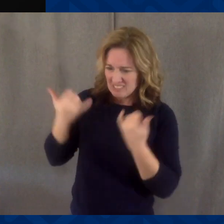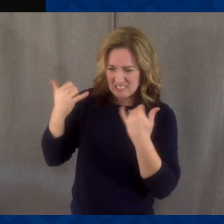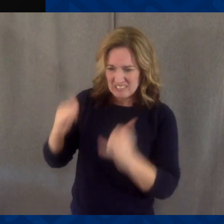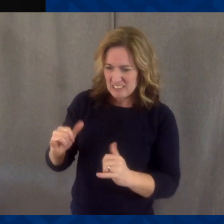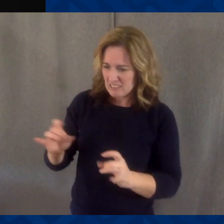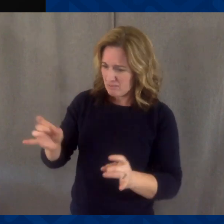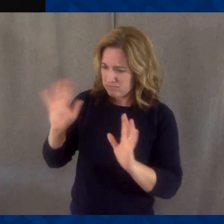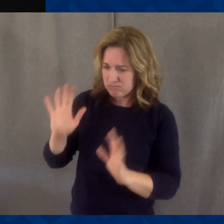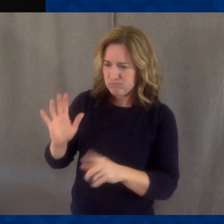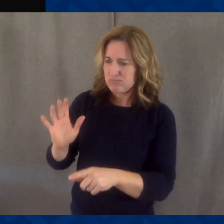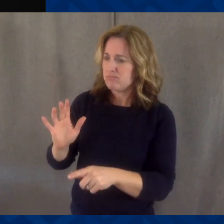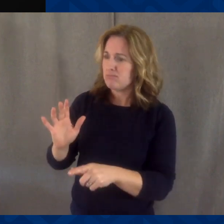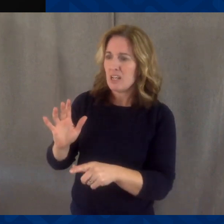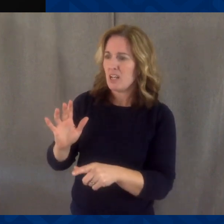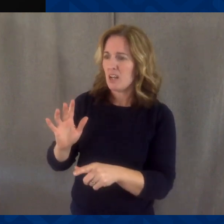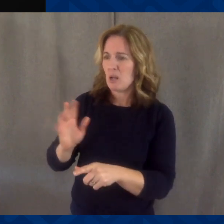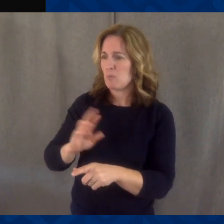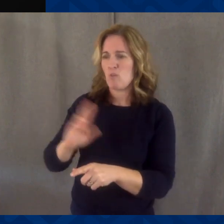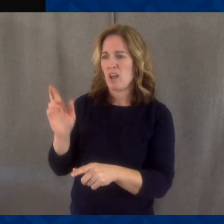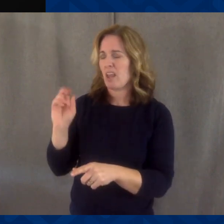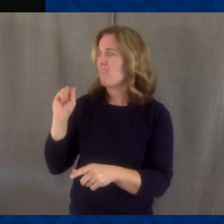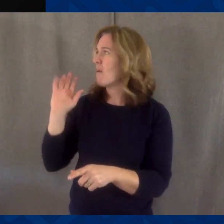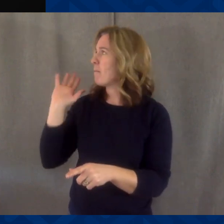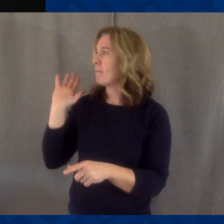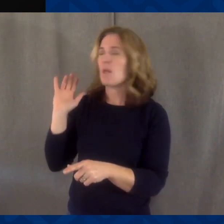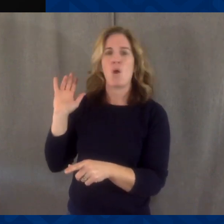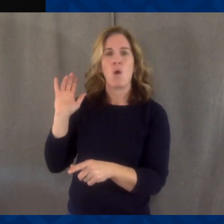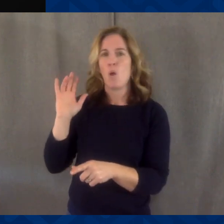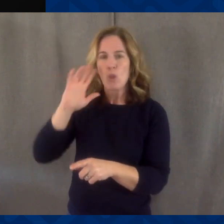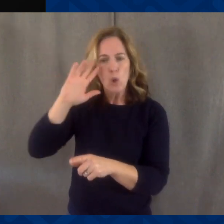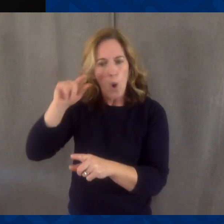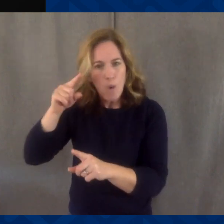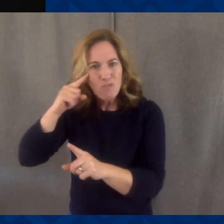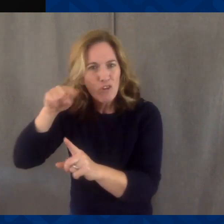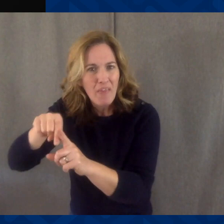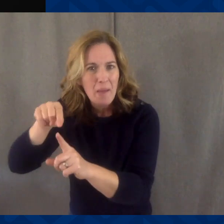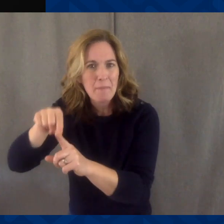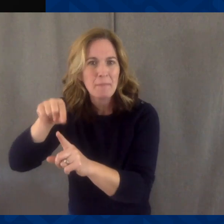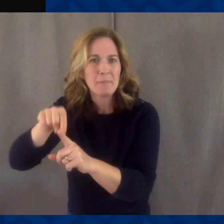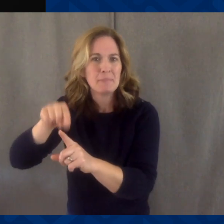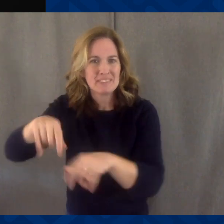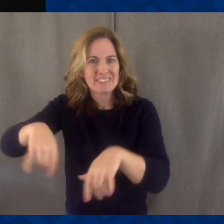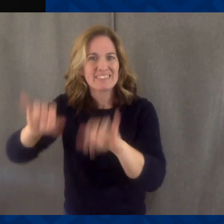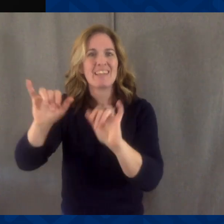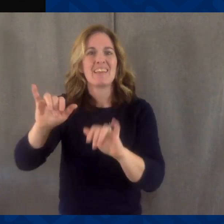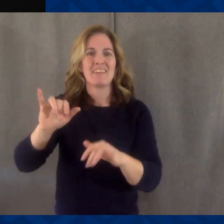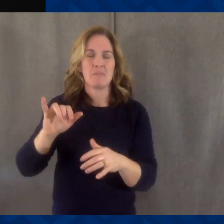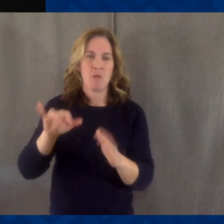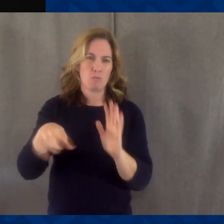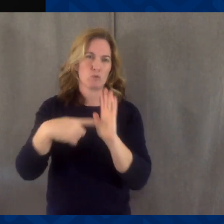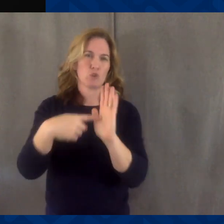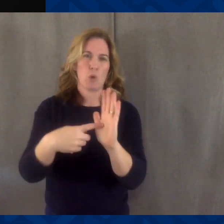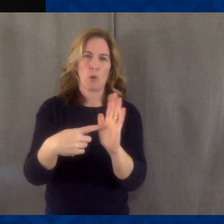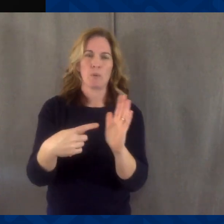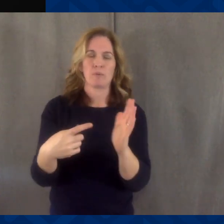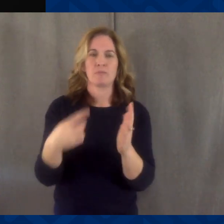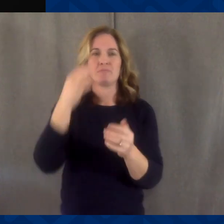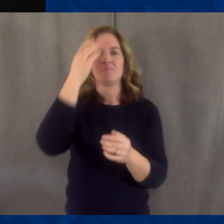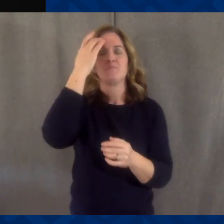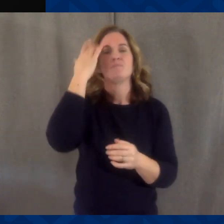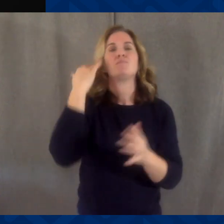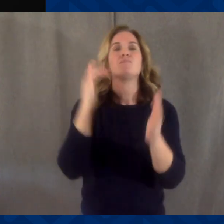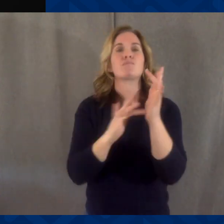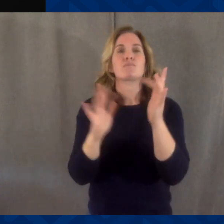towel. There's hope for you as well. But you don't have to take my word for it. Let me show you. Jesus goes on and